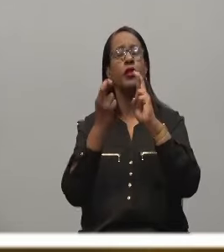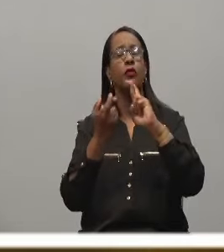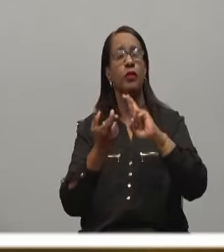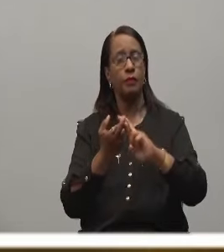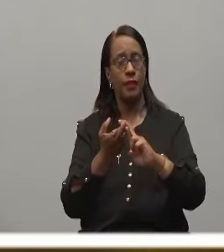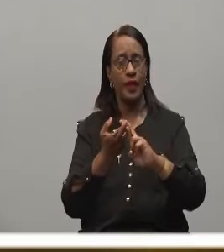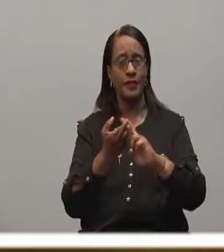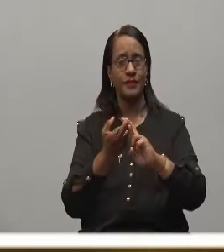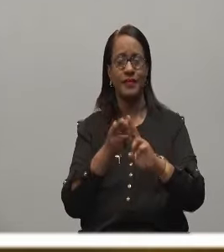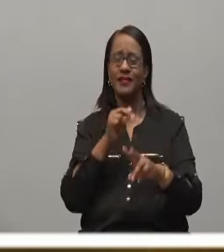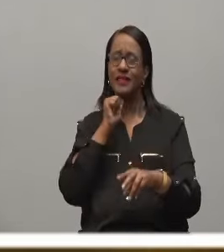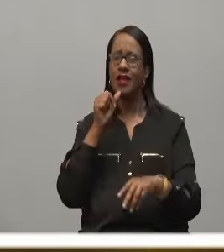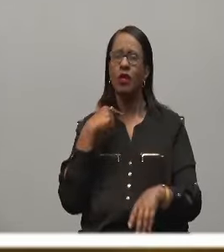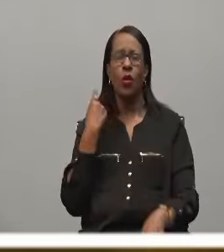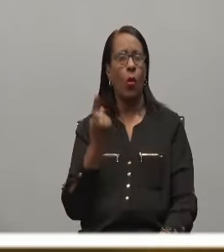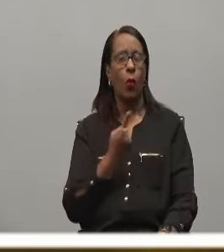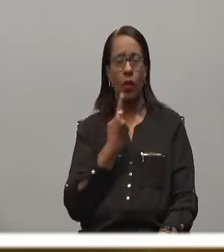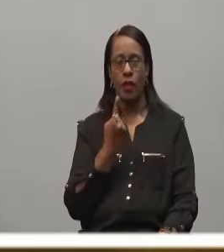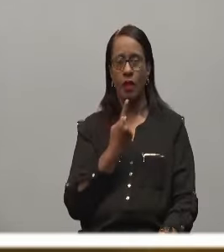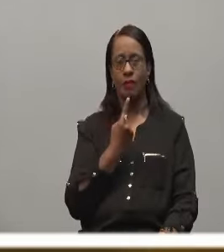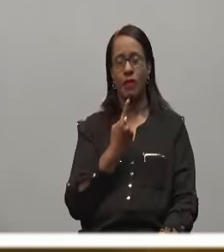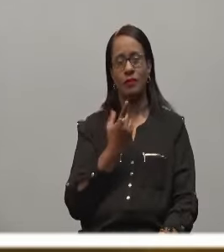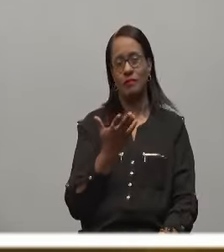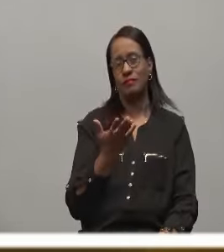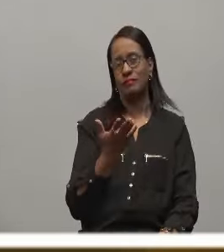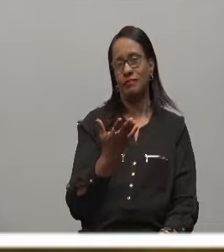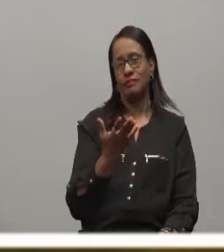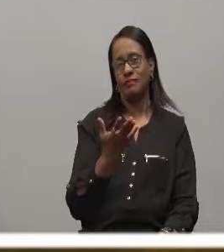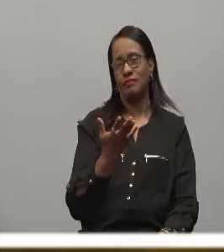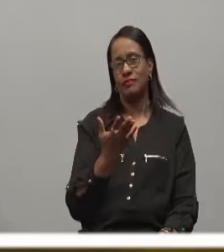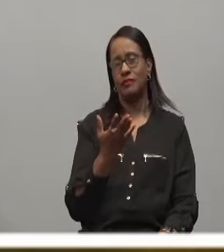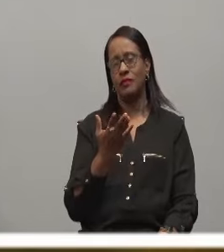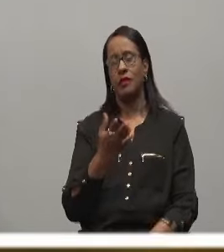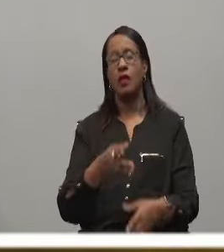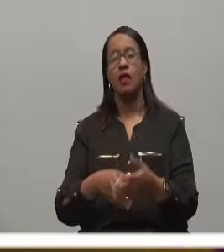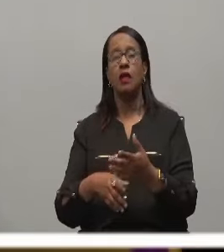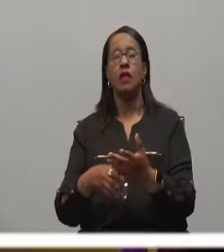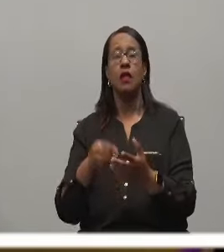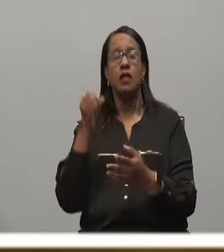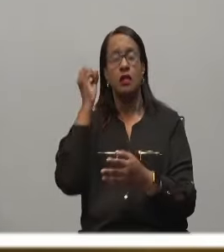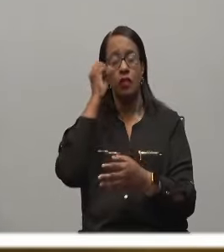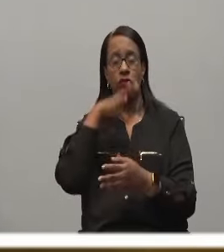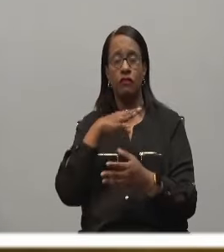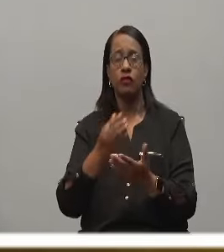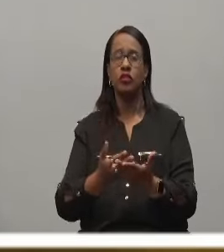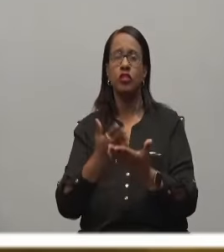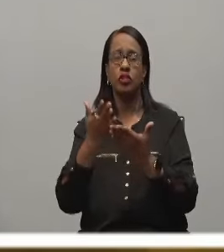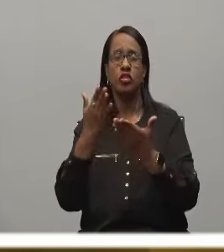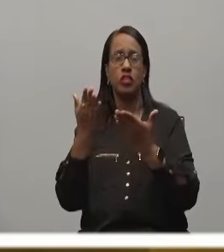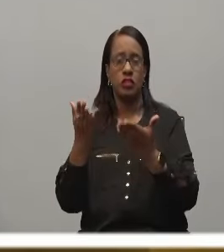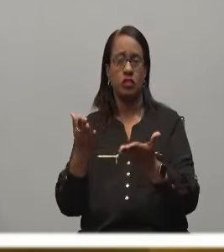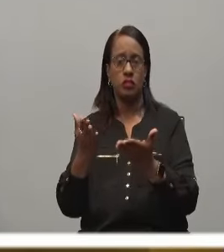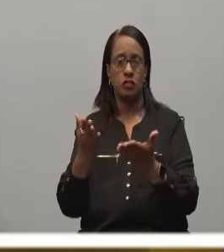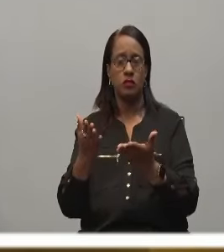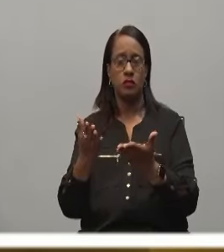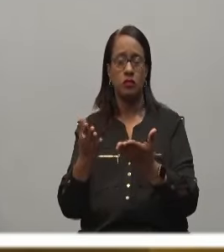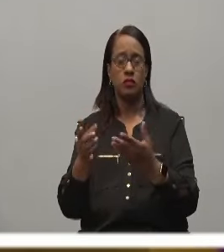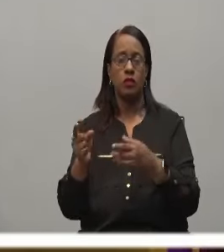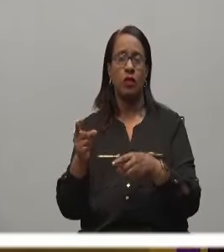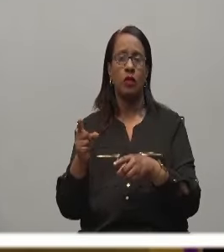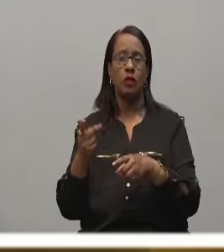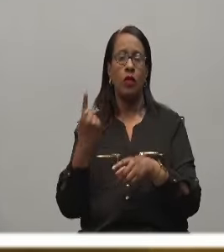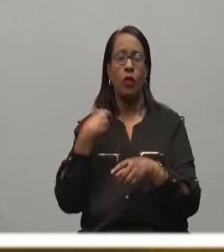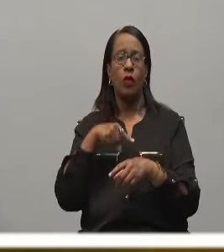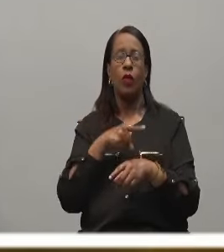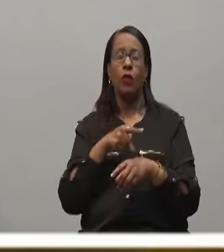repentance is not just about the foolish suggestions that we turn to delight or acts of our will. It's not just about